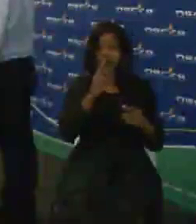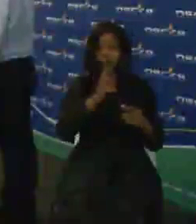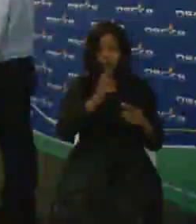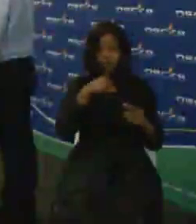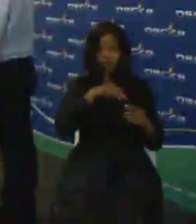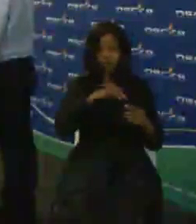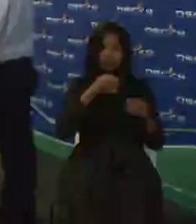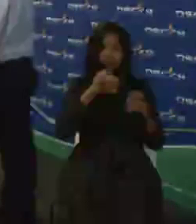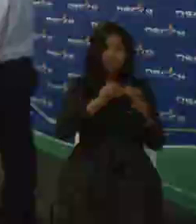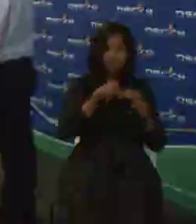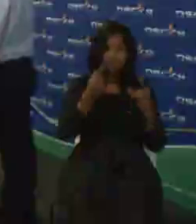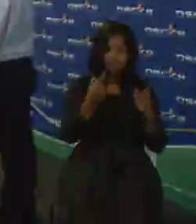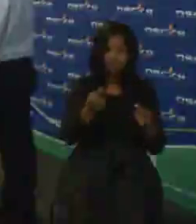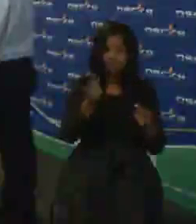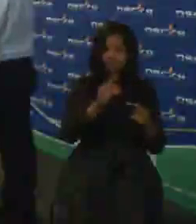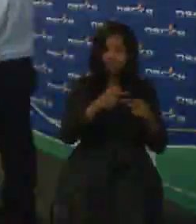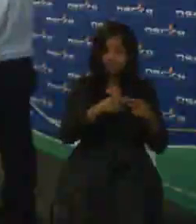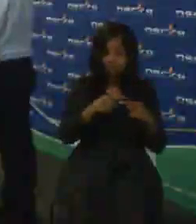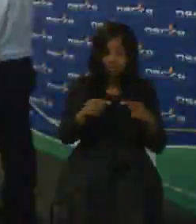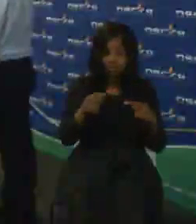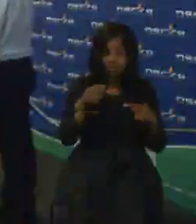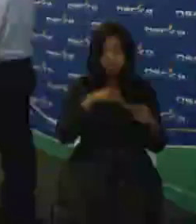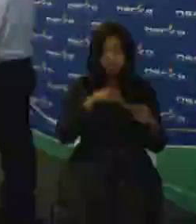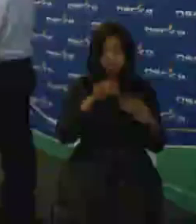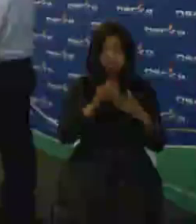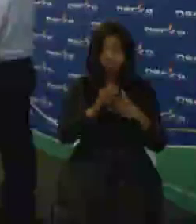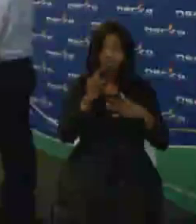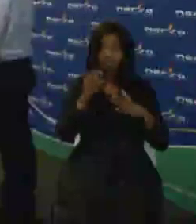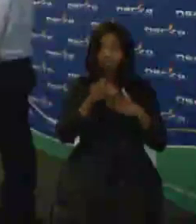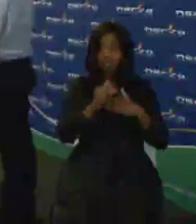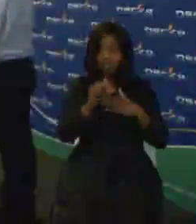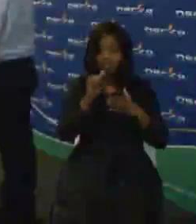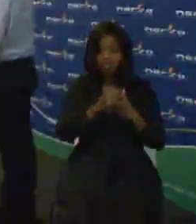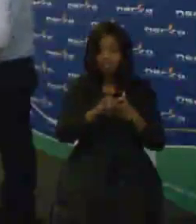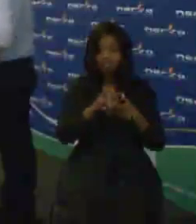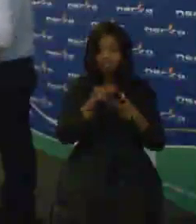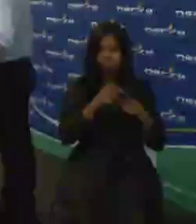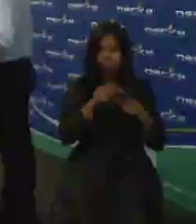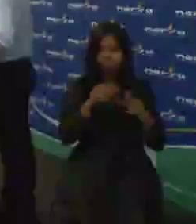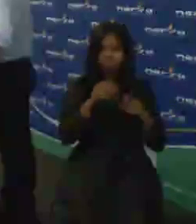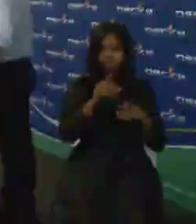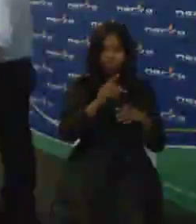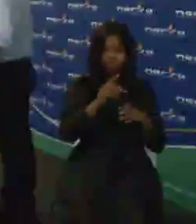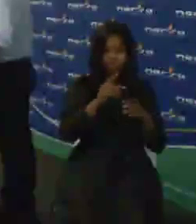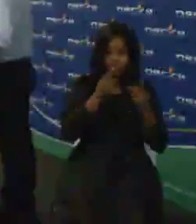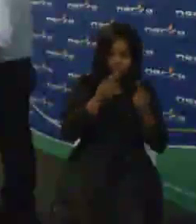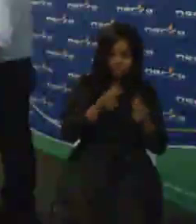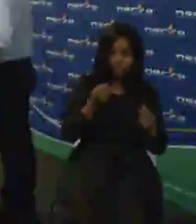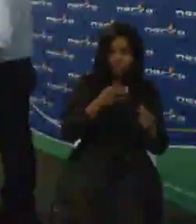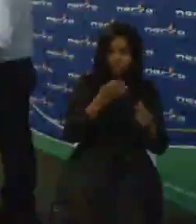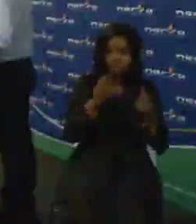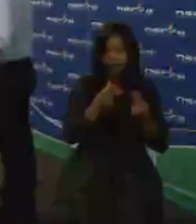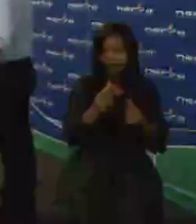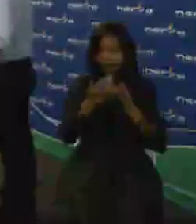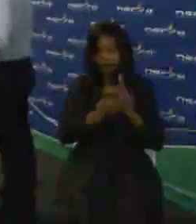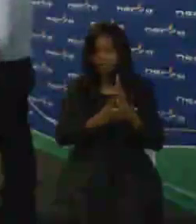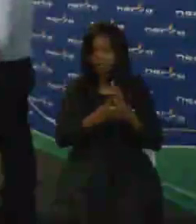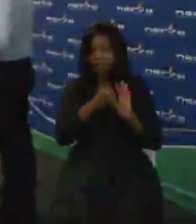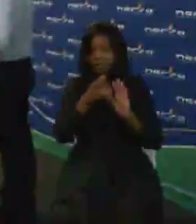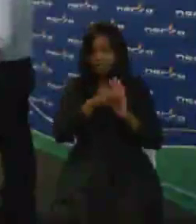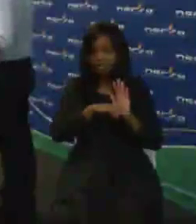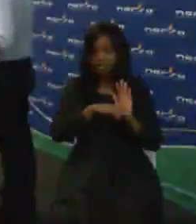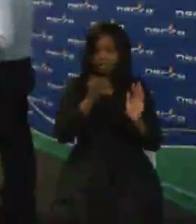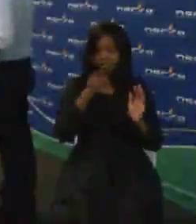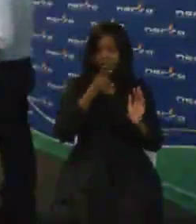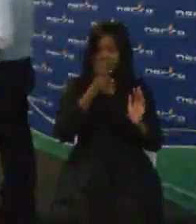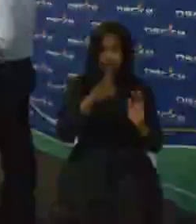what extent exactly will that lead to a productivity increase or a cost side reduction? So it will be a